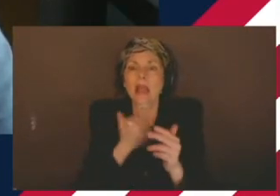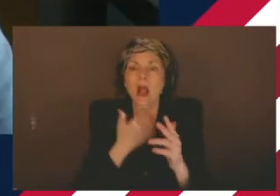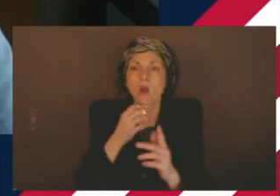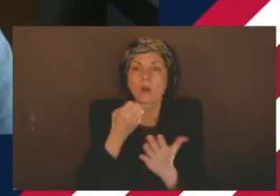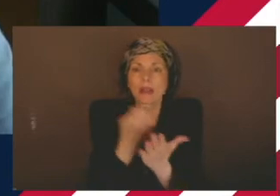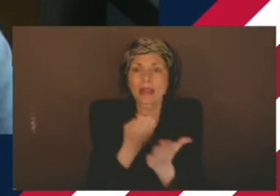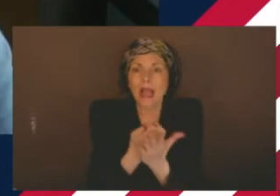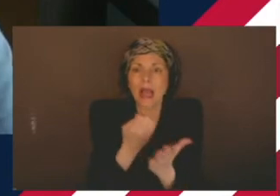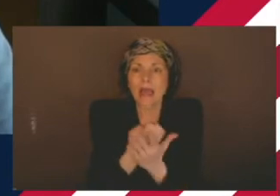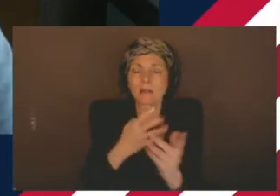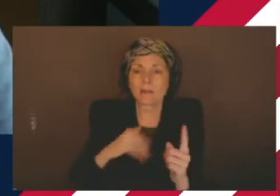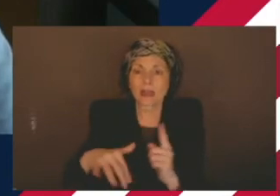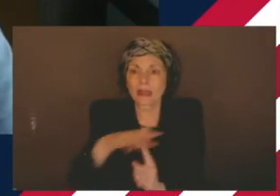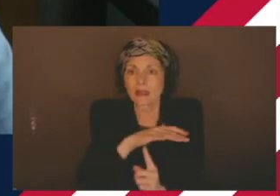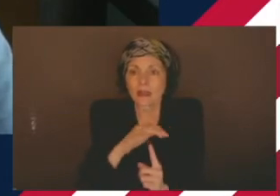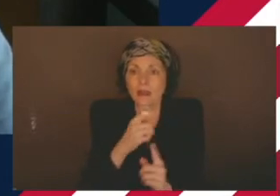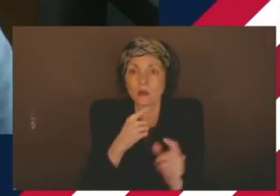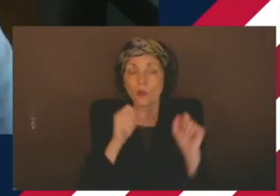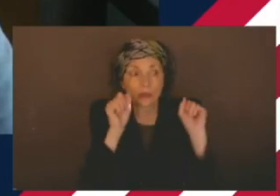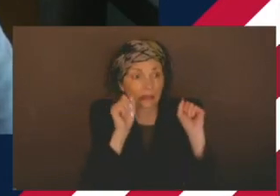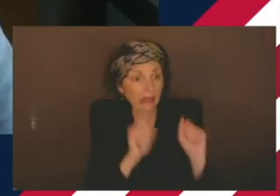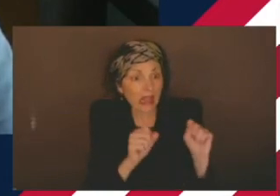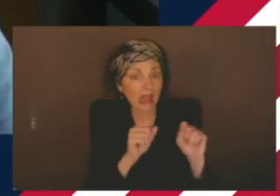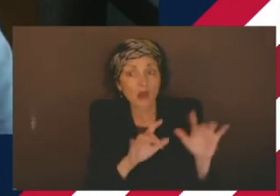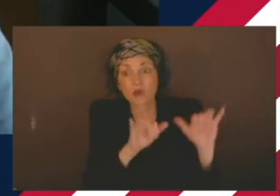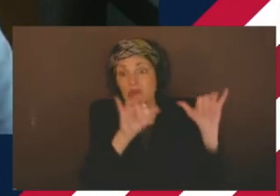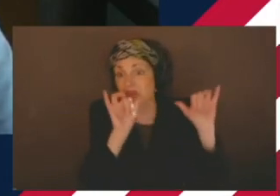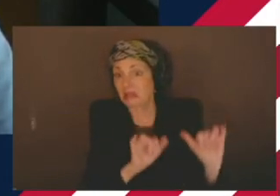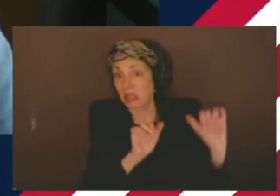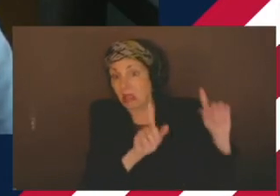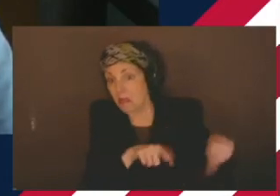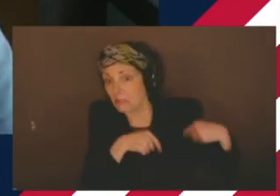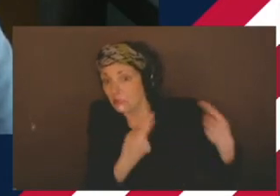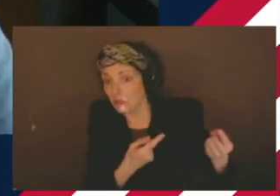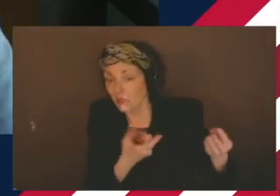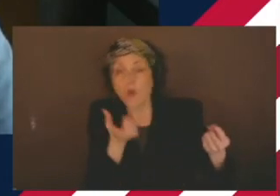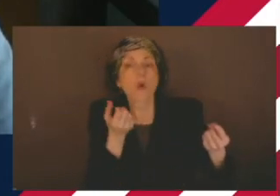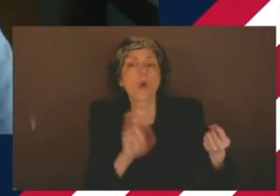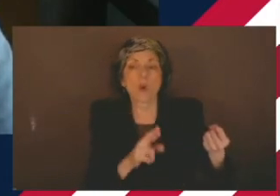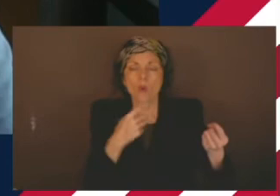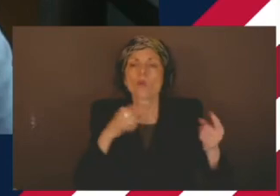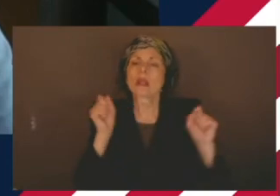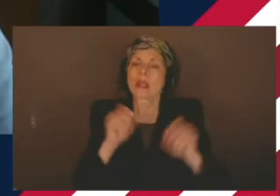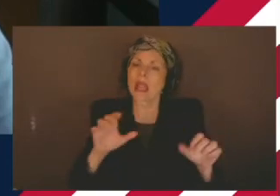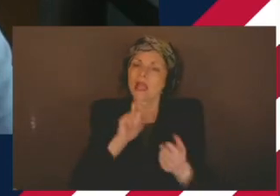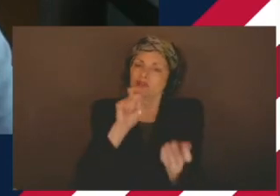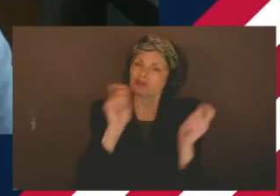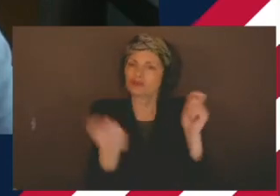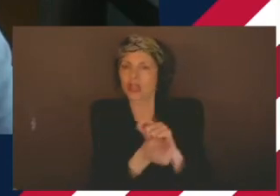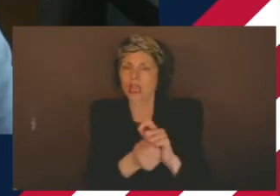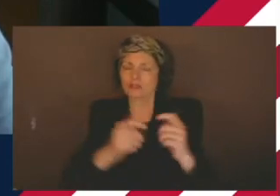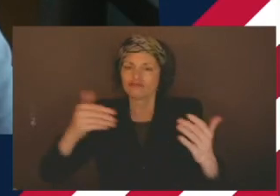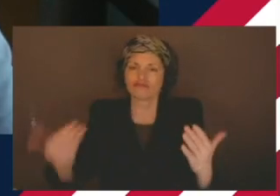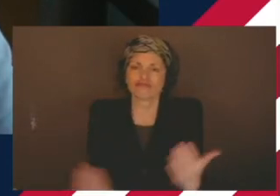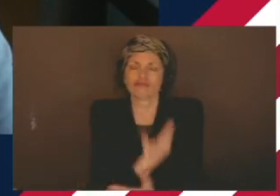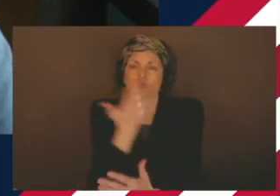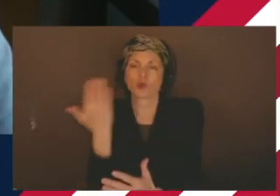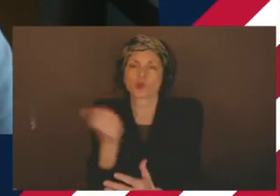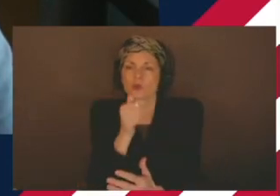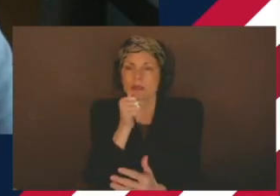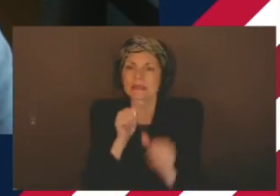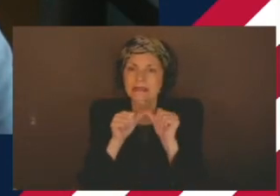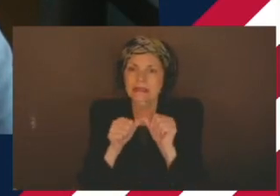economy that is devastating our planet and our future, or we can choose to do so sustainably, creating millions of high-quality union jobs and